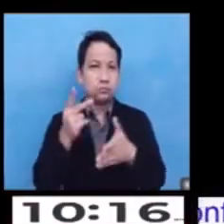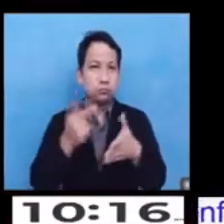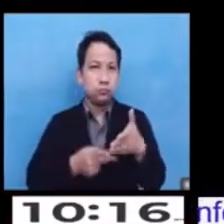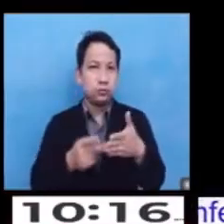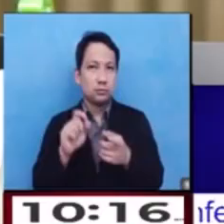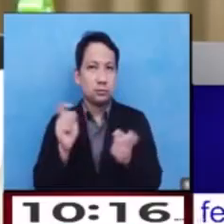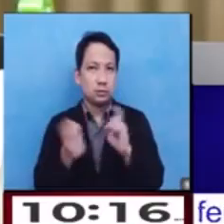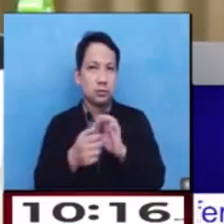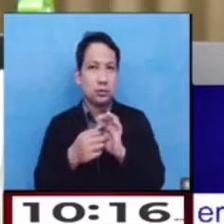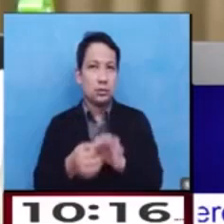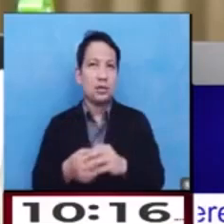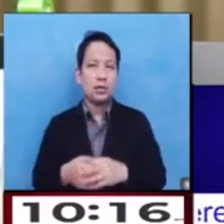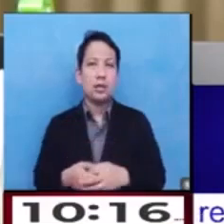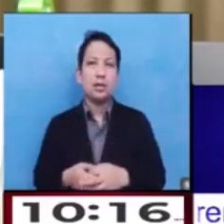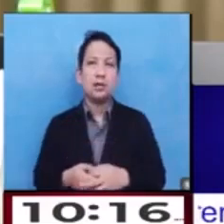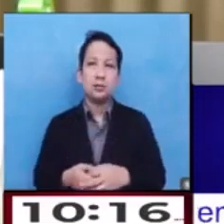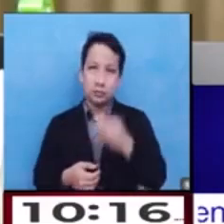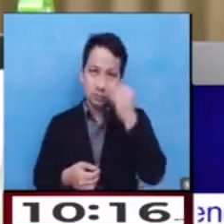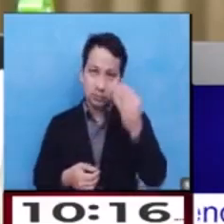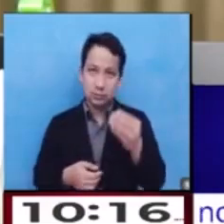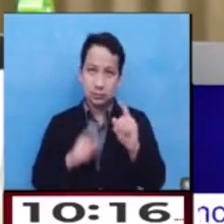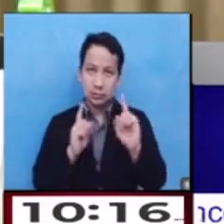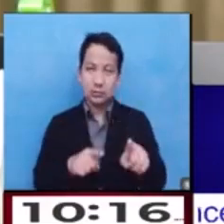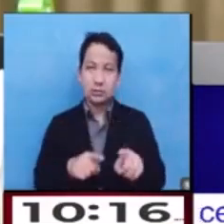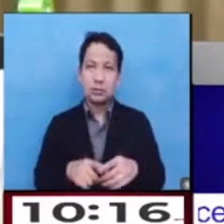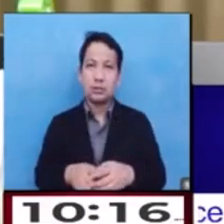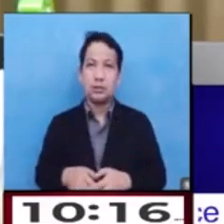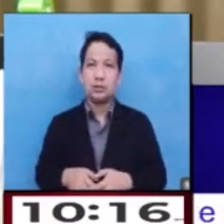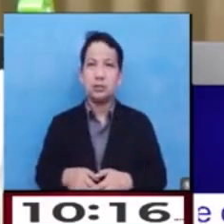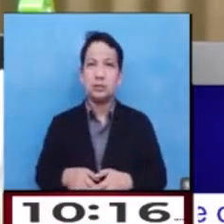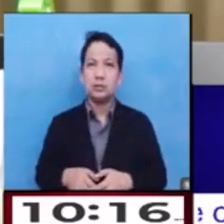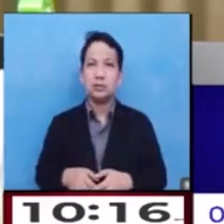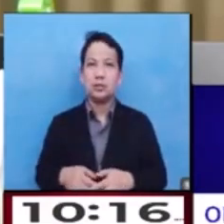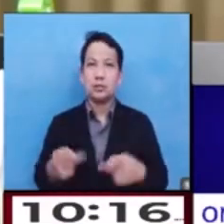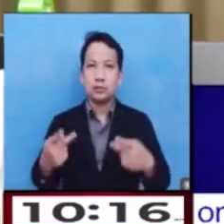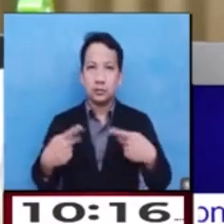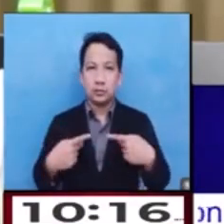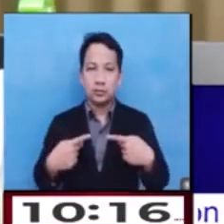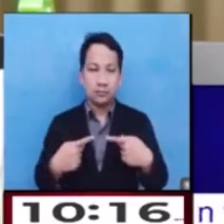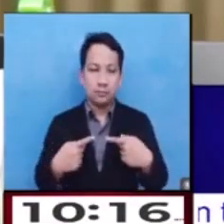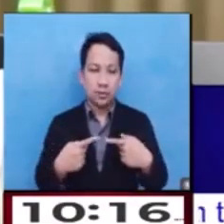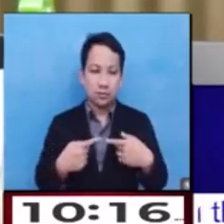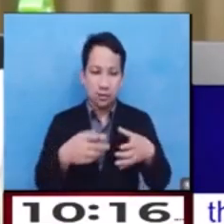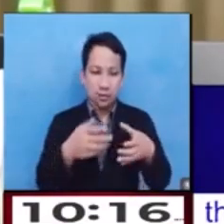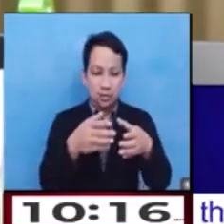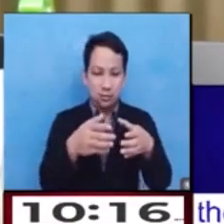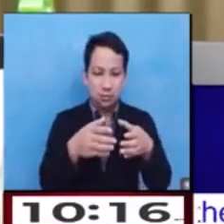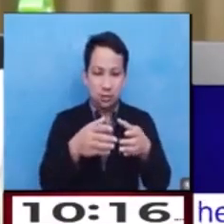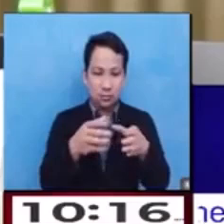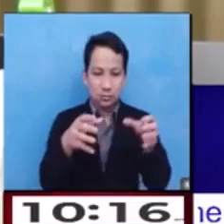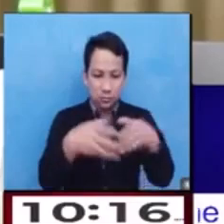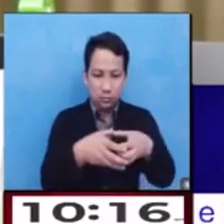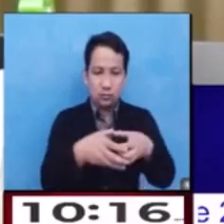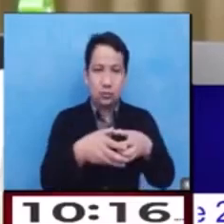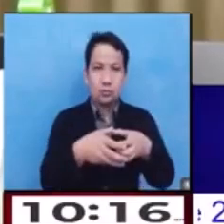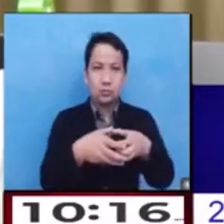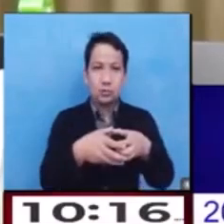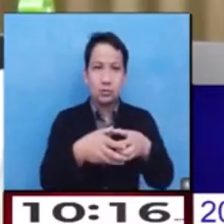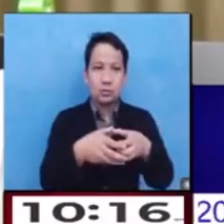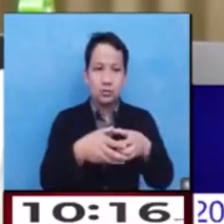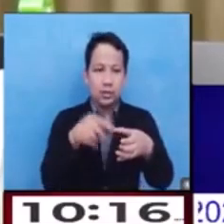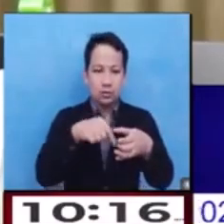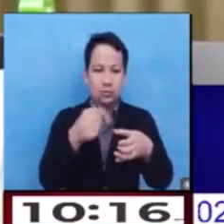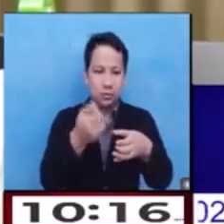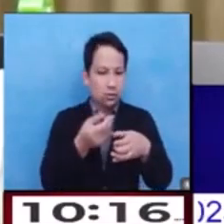But just to answer your question, yung there are certain commodities na ito yung malaking contribution and both sa